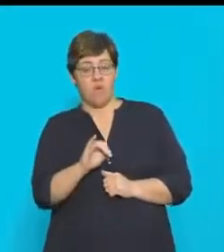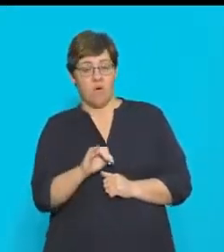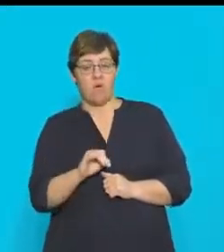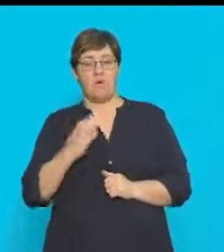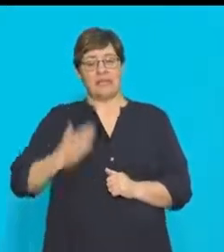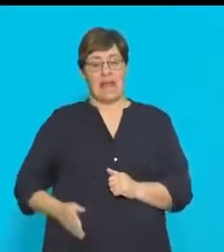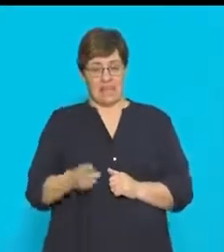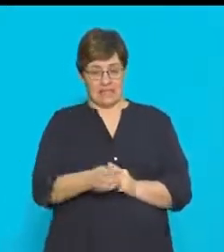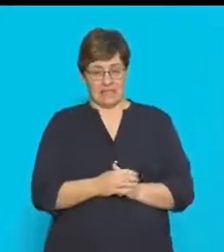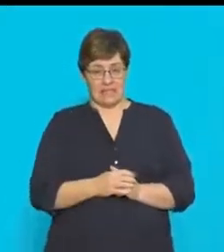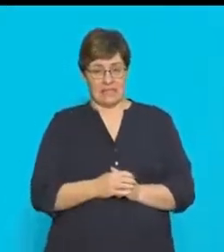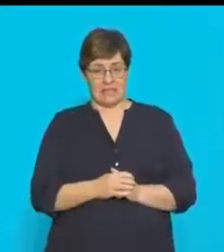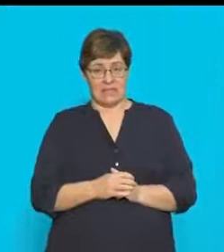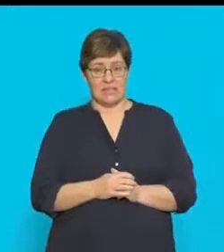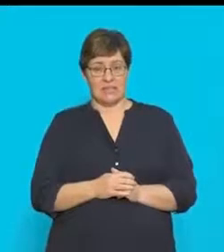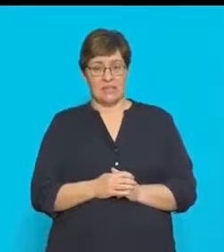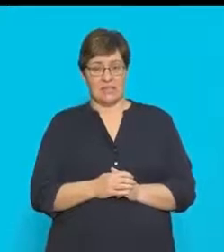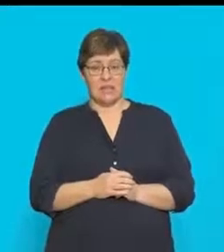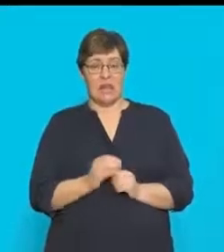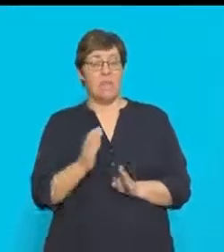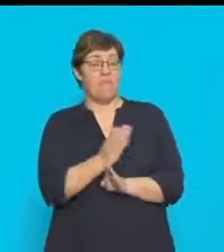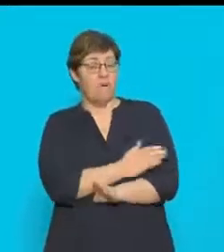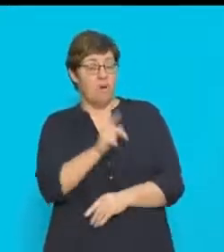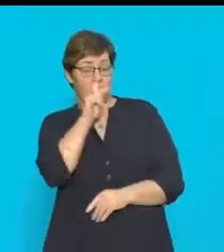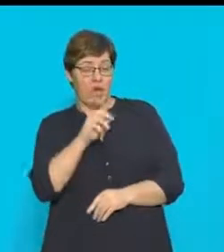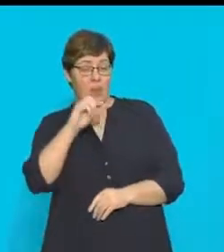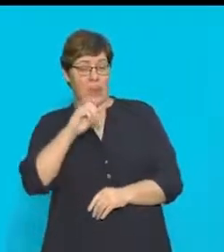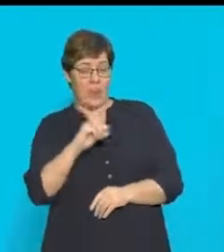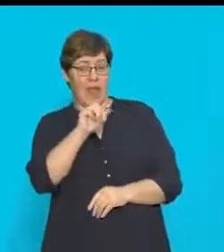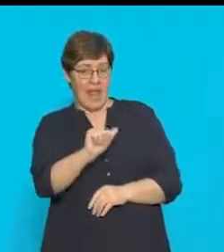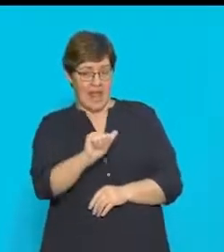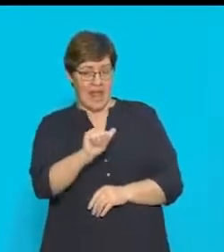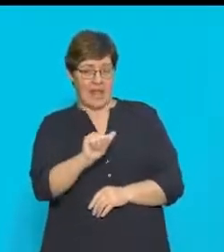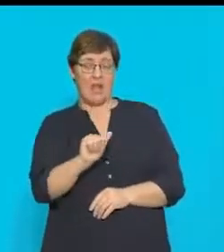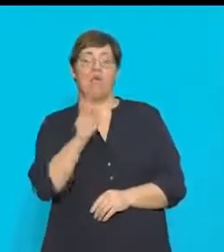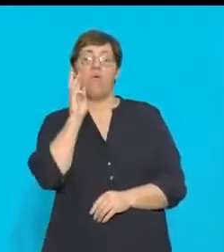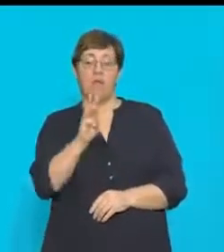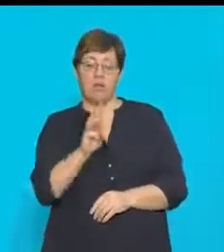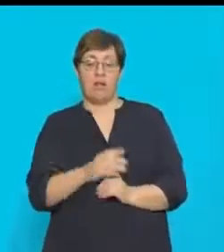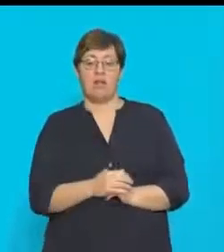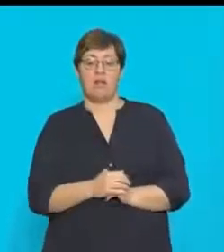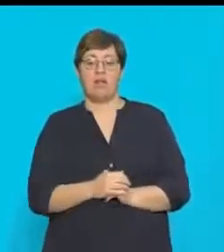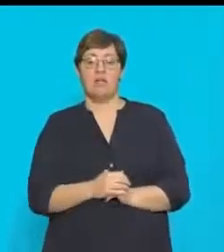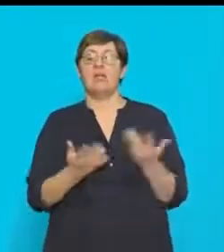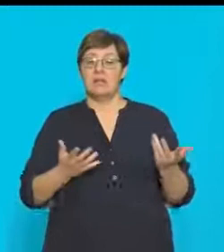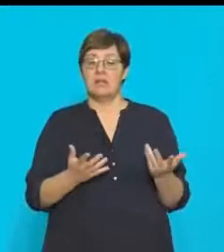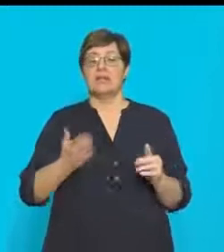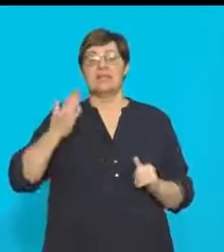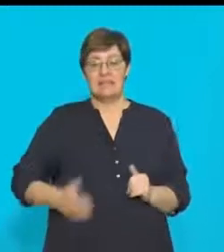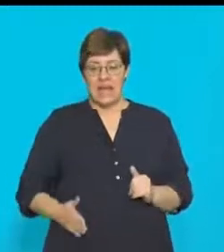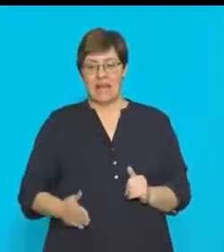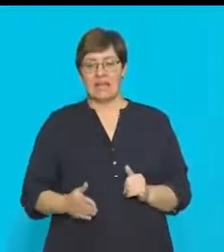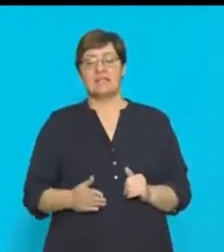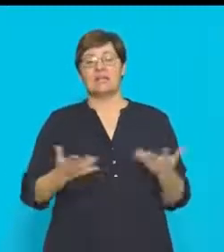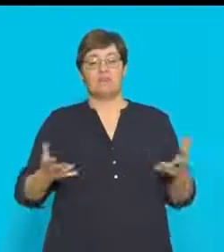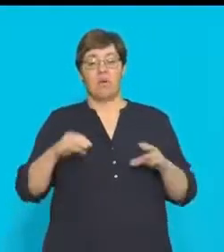here. So because we're looking for the side little a, it means we're going to use the version where the sides are in the